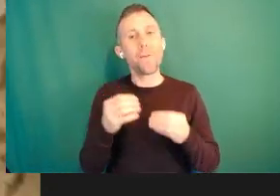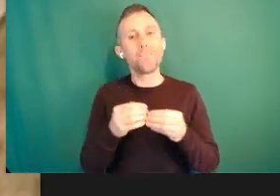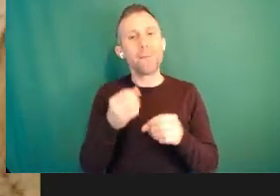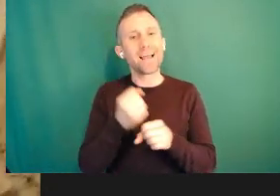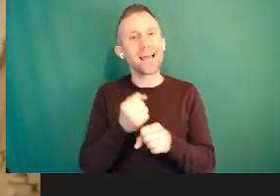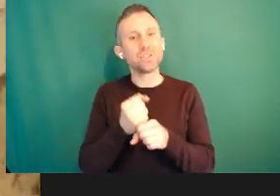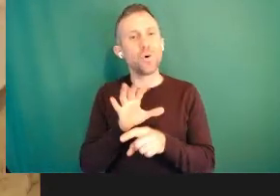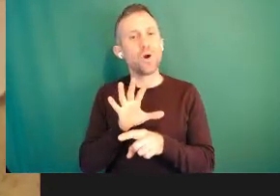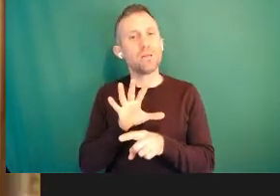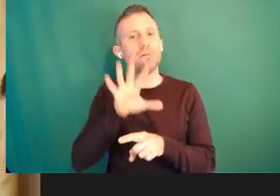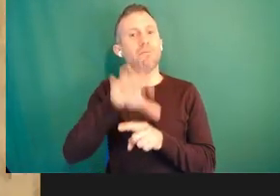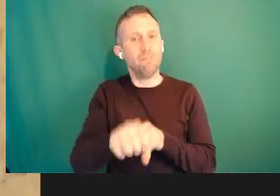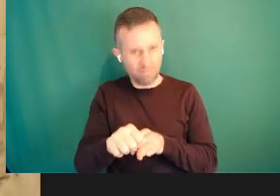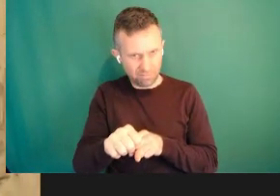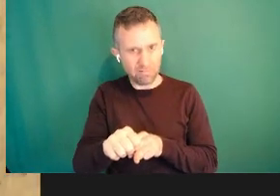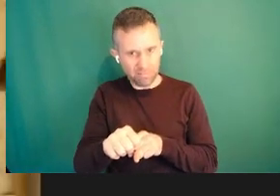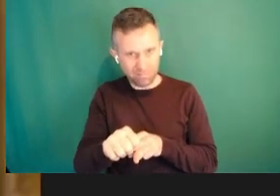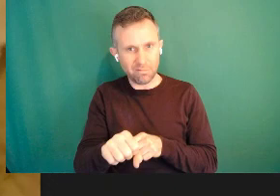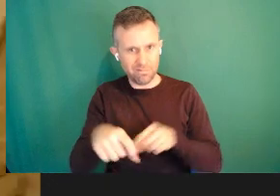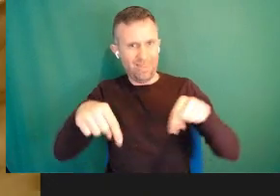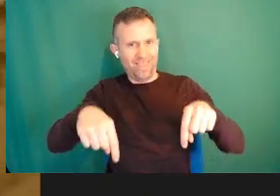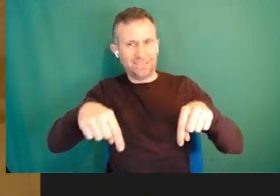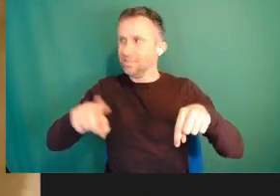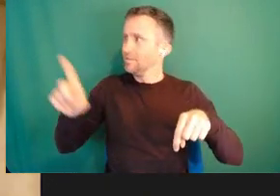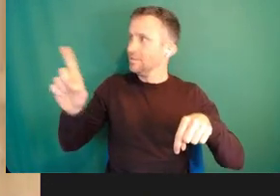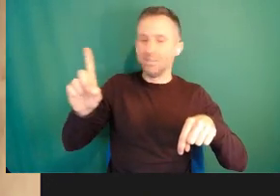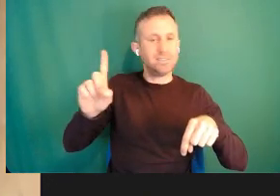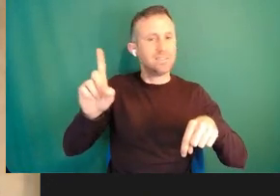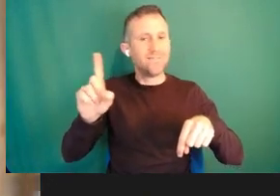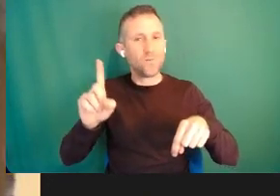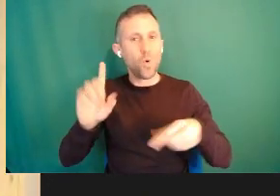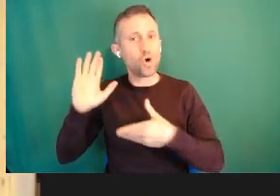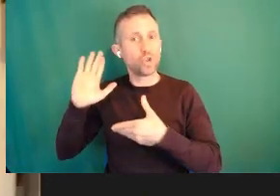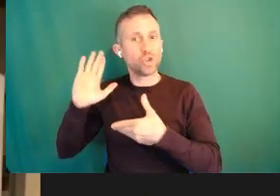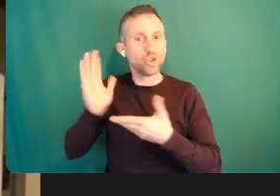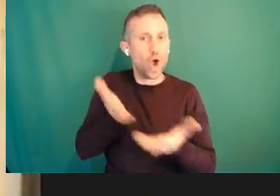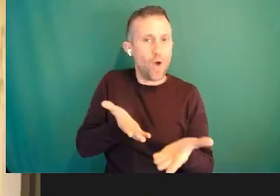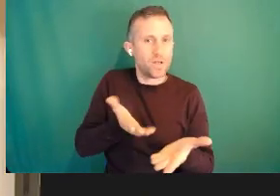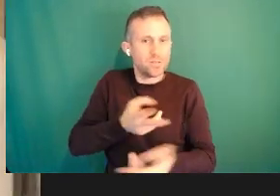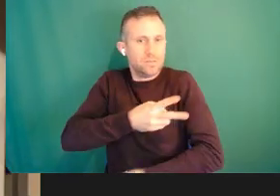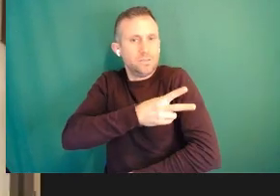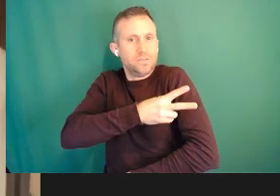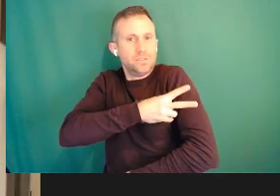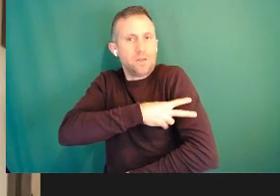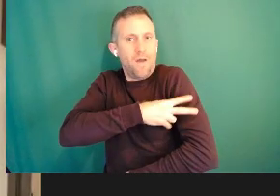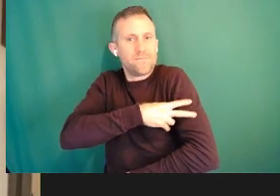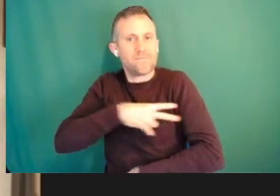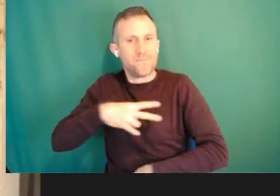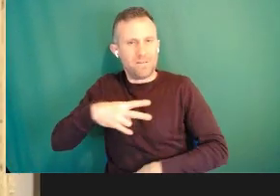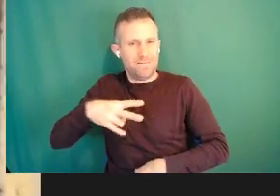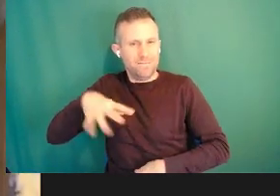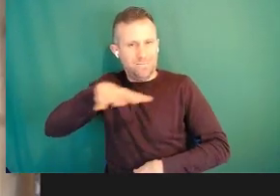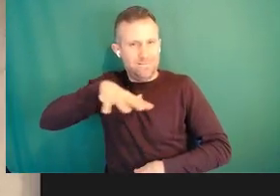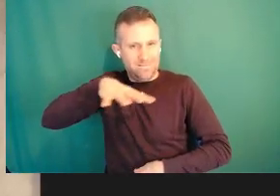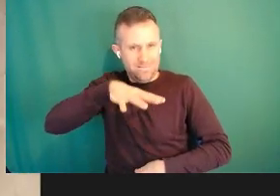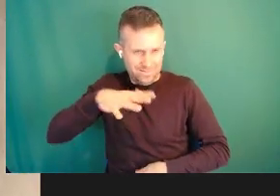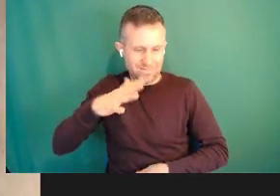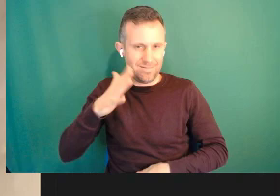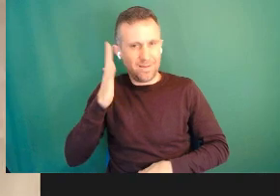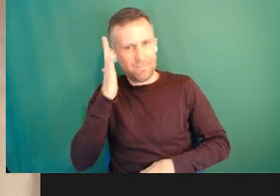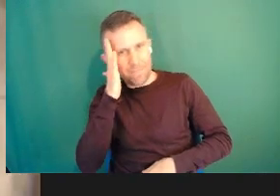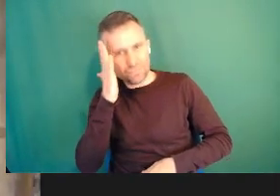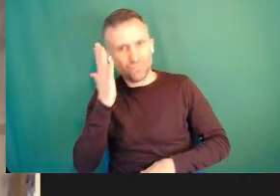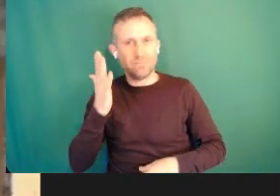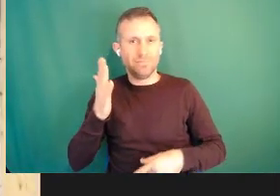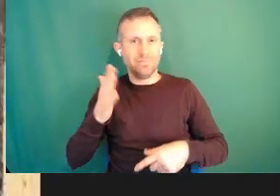And so it was the place that was big enough for us to take all of that, relatively modern fabric out and leave the